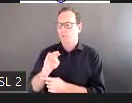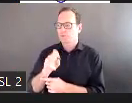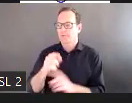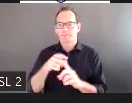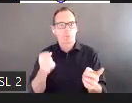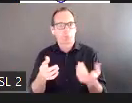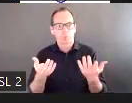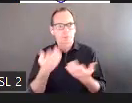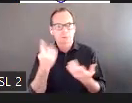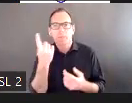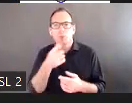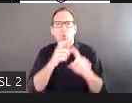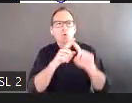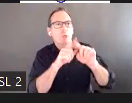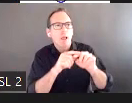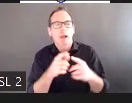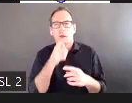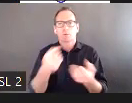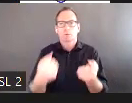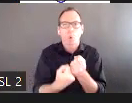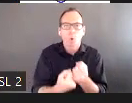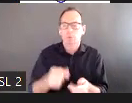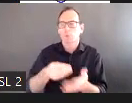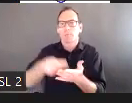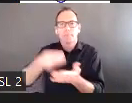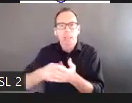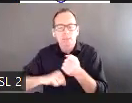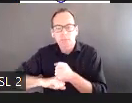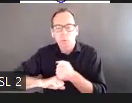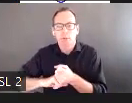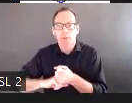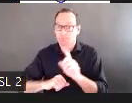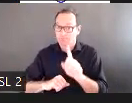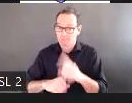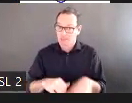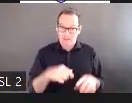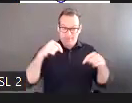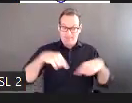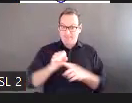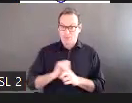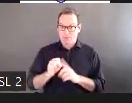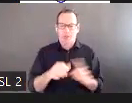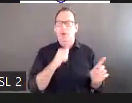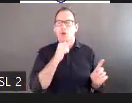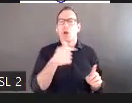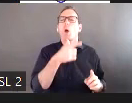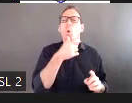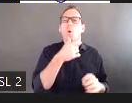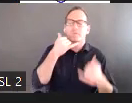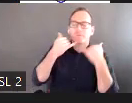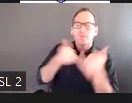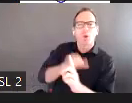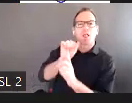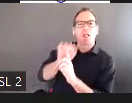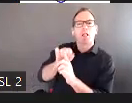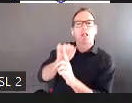paid caregiver. You'll notice in this definition, it is not the scammers. We know that scams have really